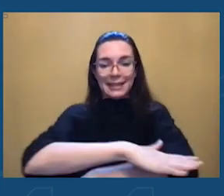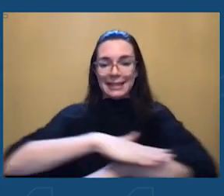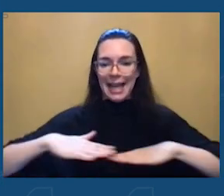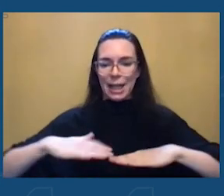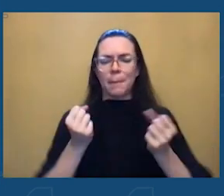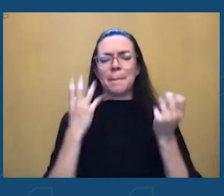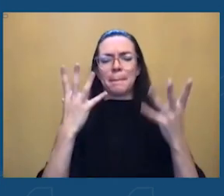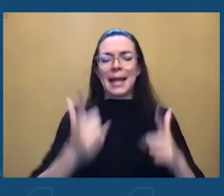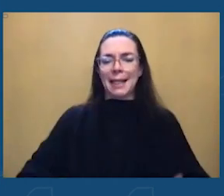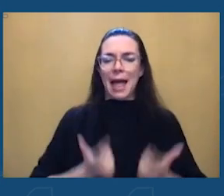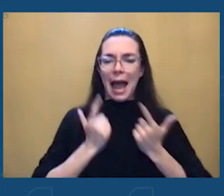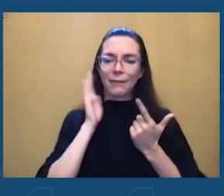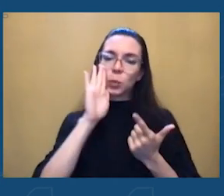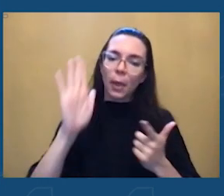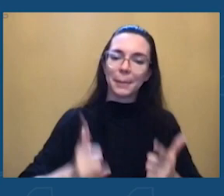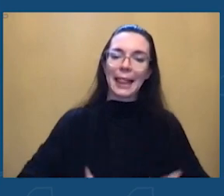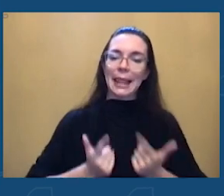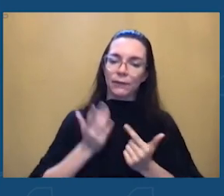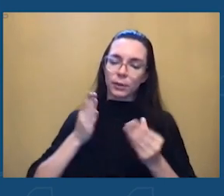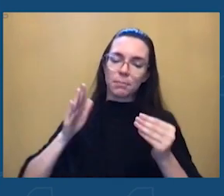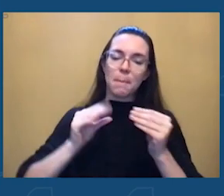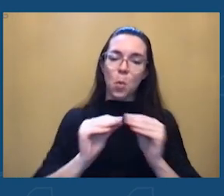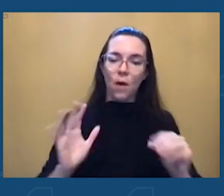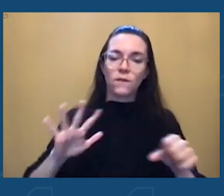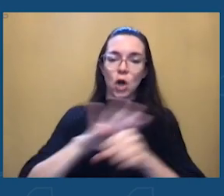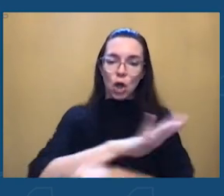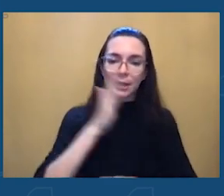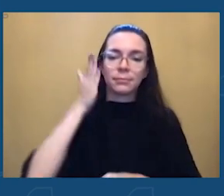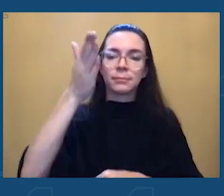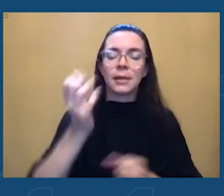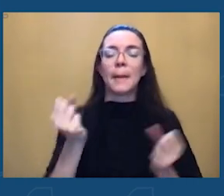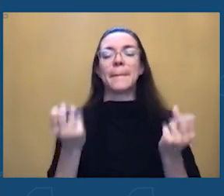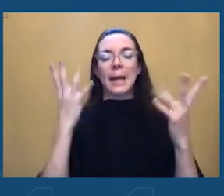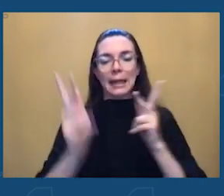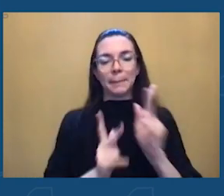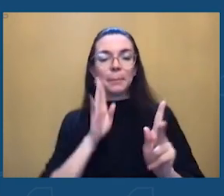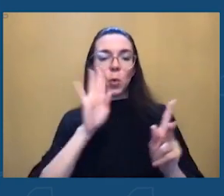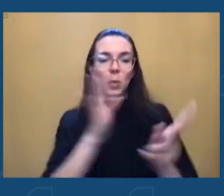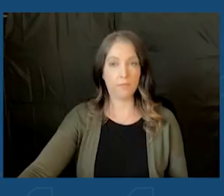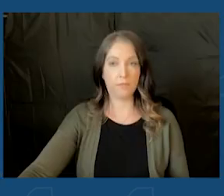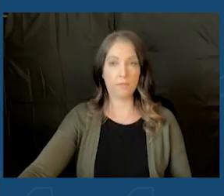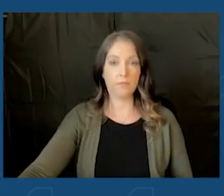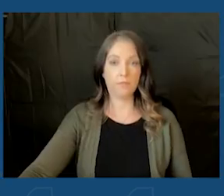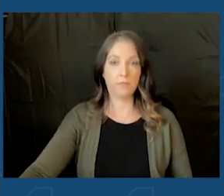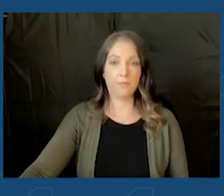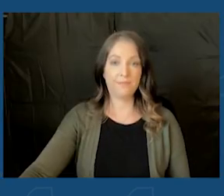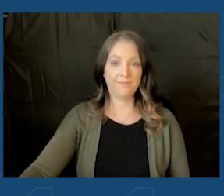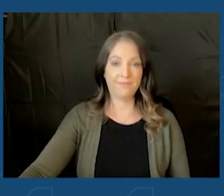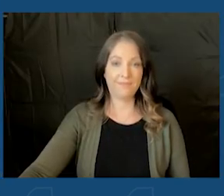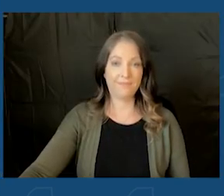will be lived more fully, and so many people will be set free. Thank you.